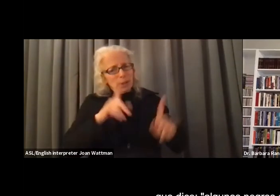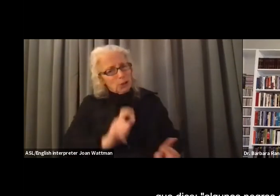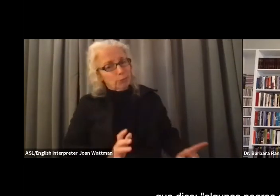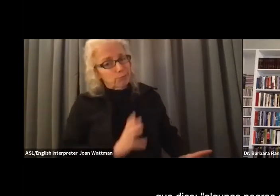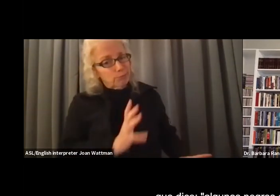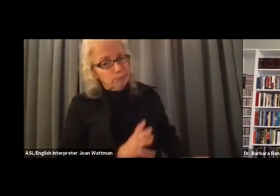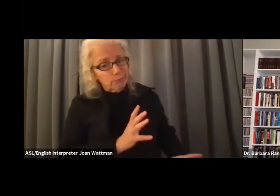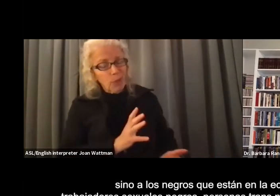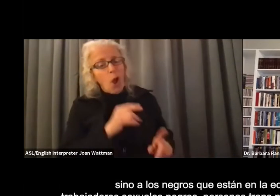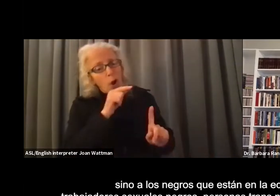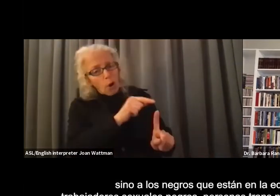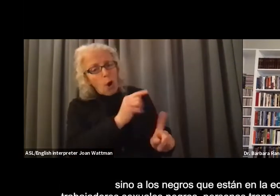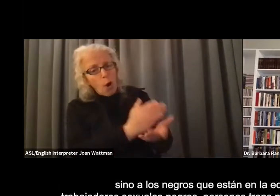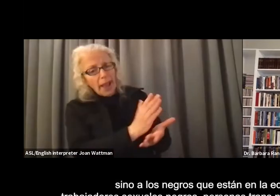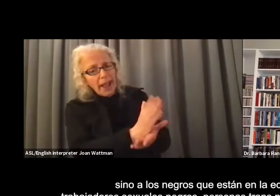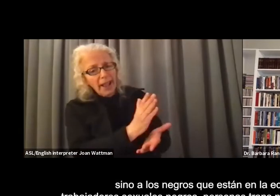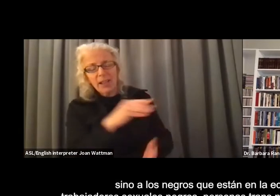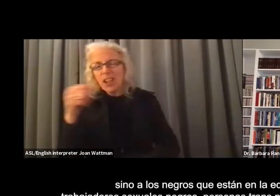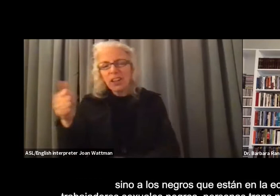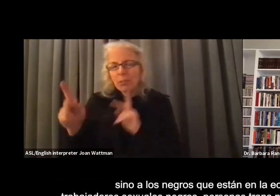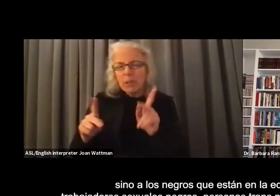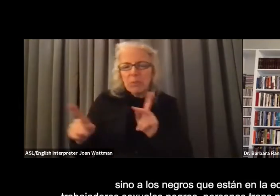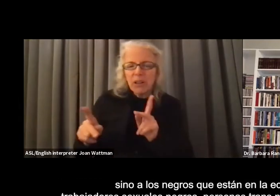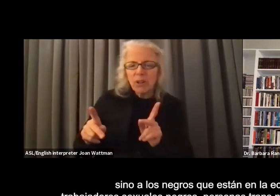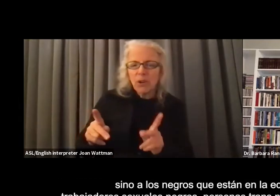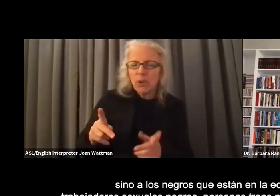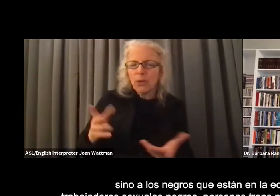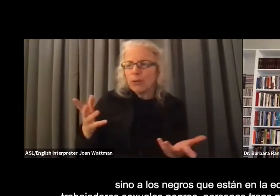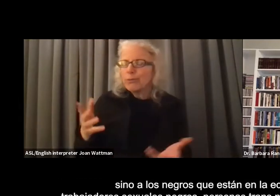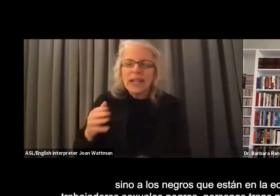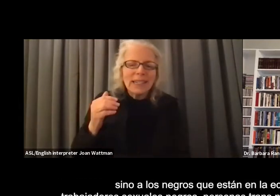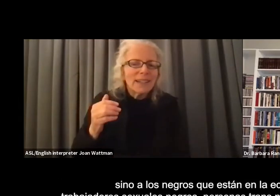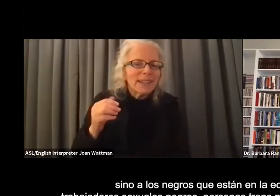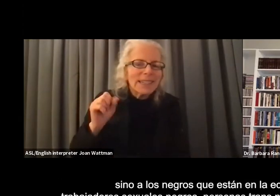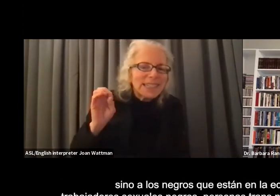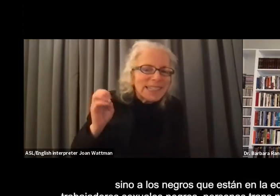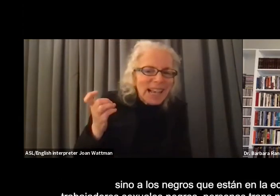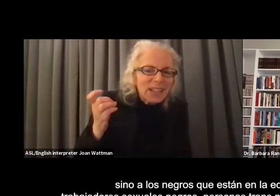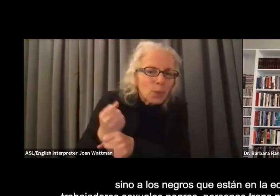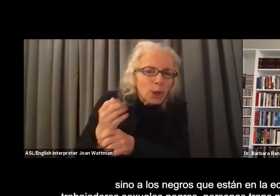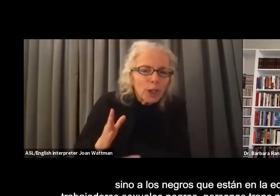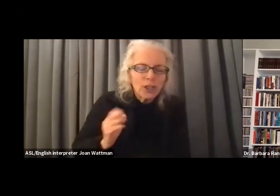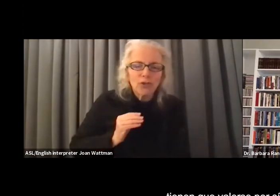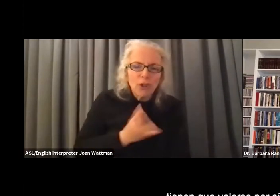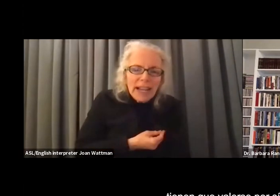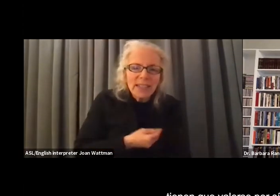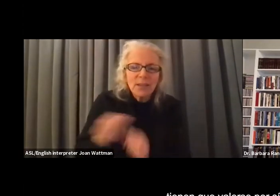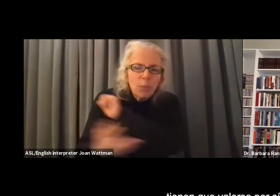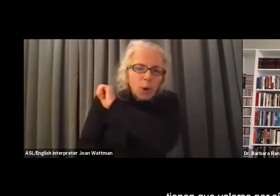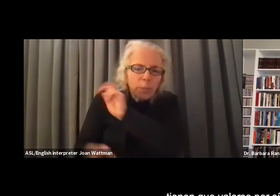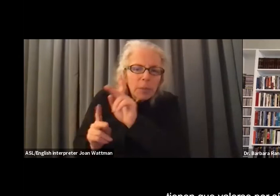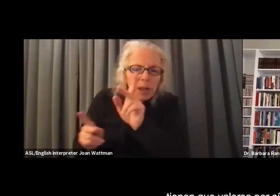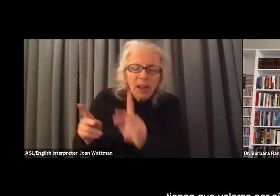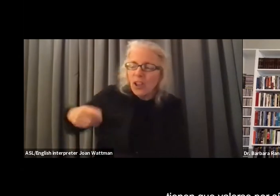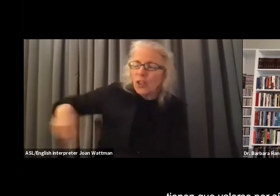are okay, but Black folks who are in the underground economy, Black sex workers, Black trans folks, Black poor people have to fend